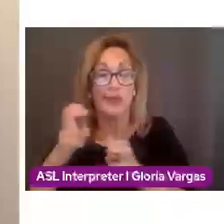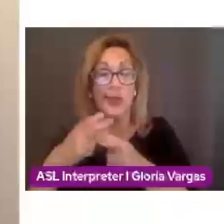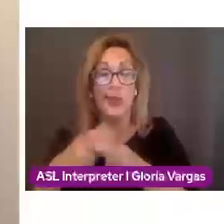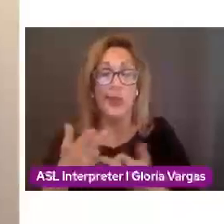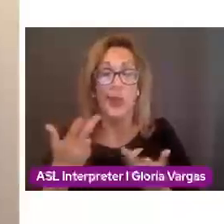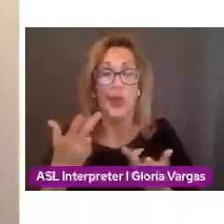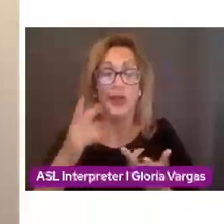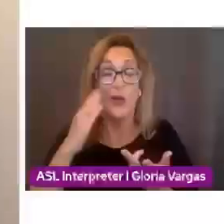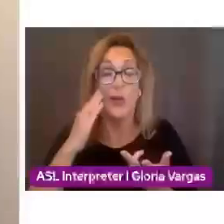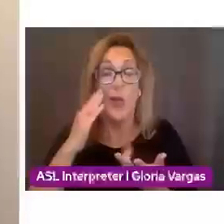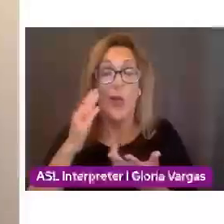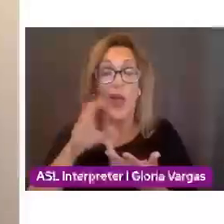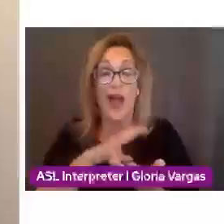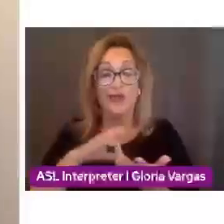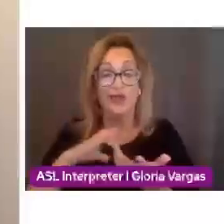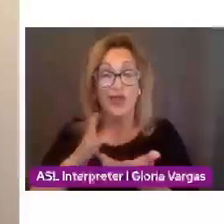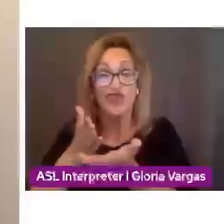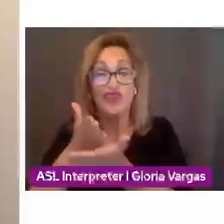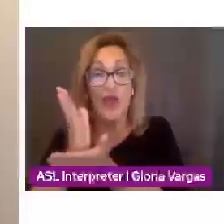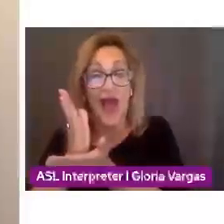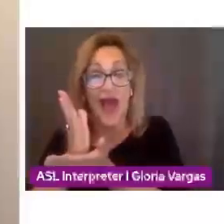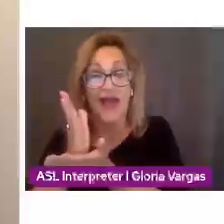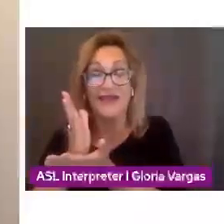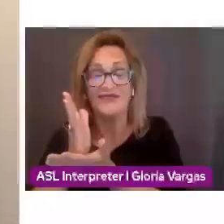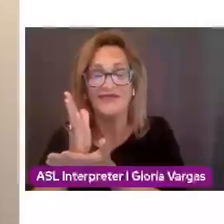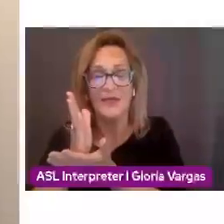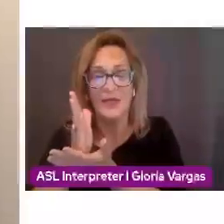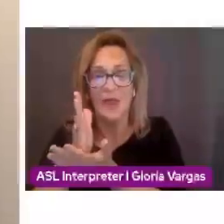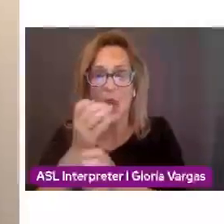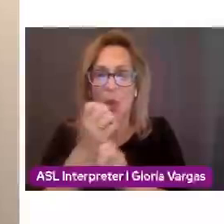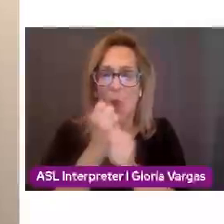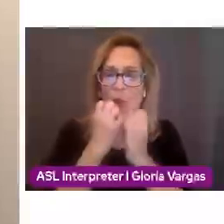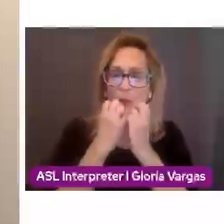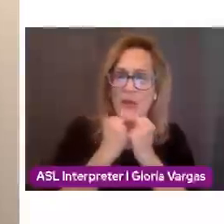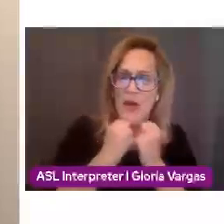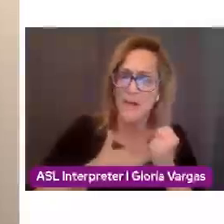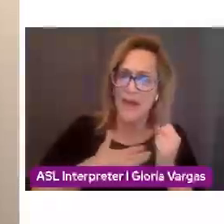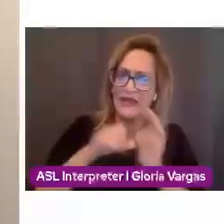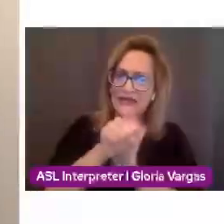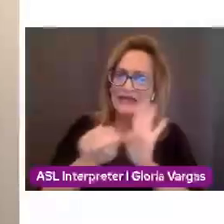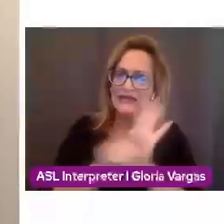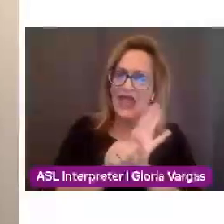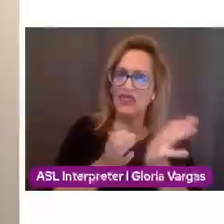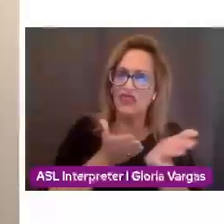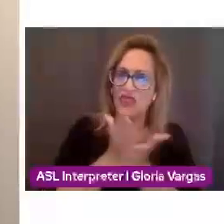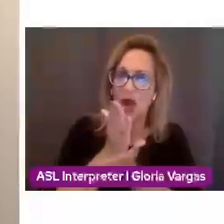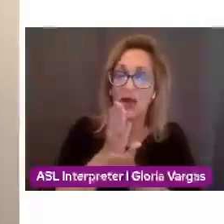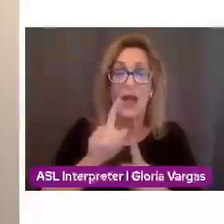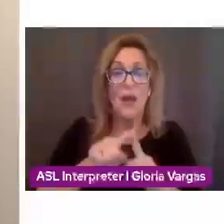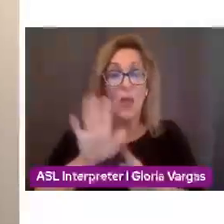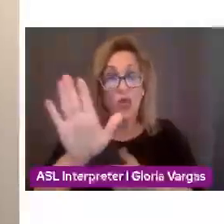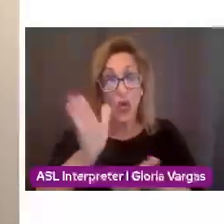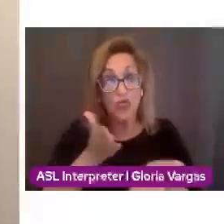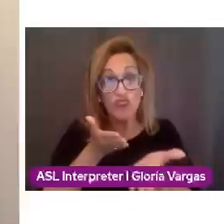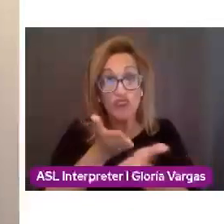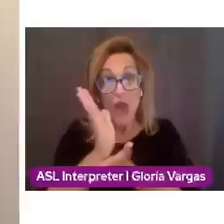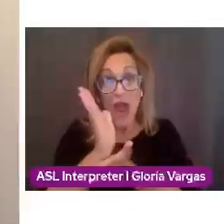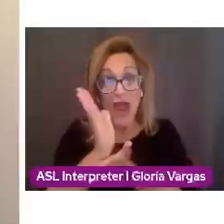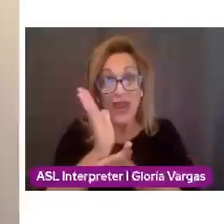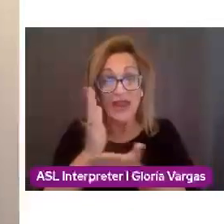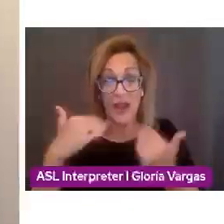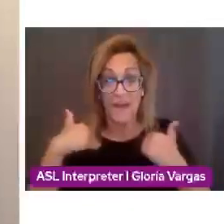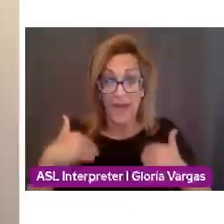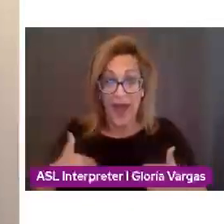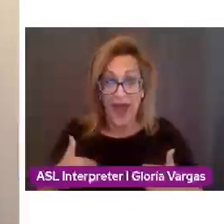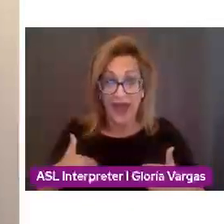unquote state right. Except the problem with that is that your right to your bodily autonomy is an inalienable right.